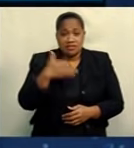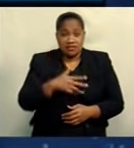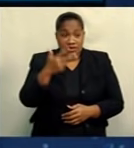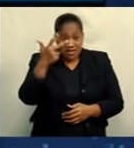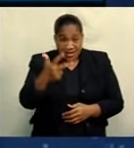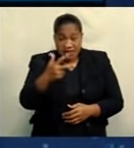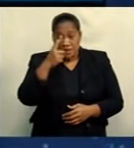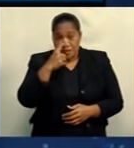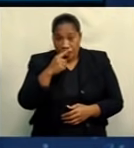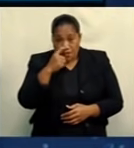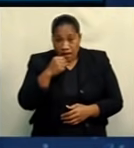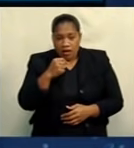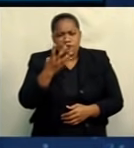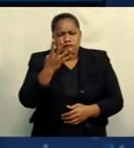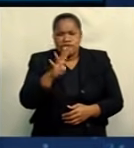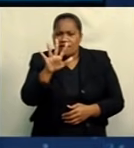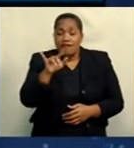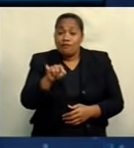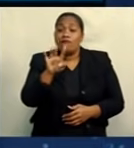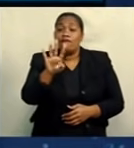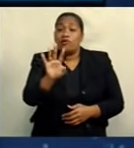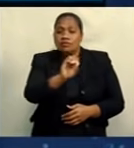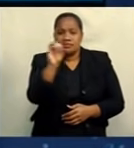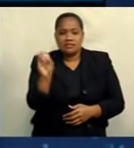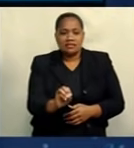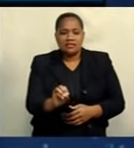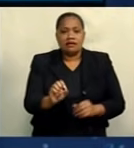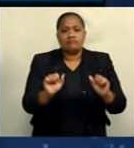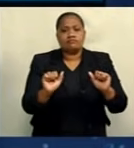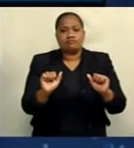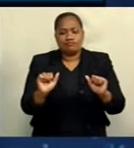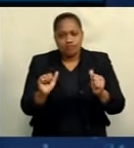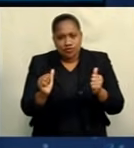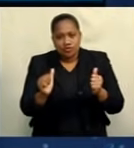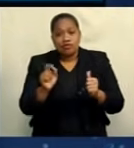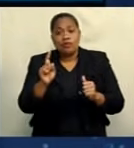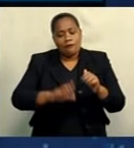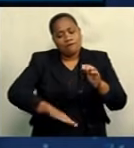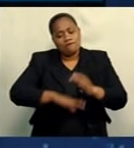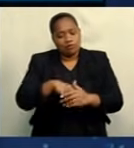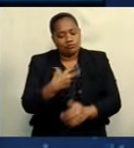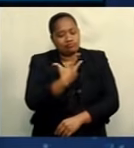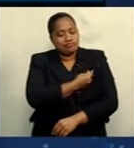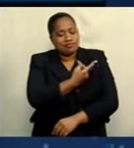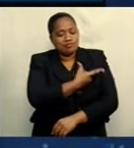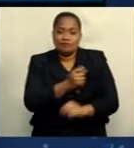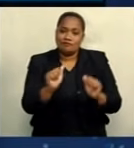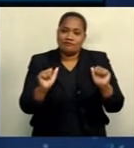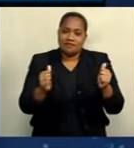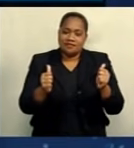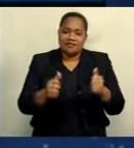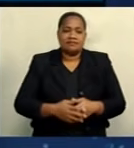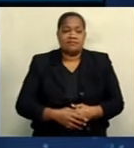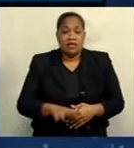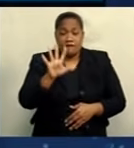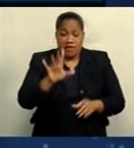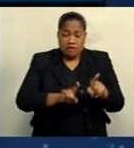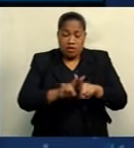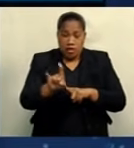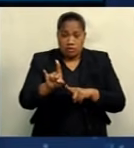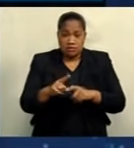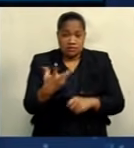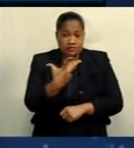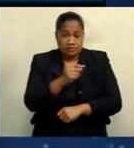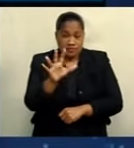266,608 people, or 45.4% of eligible Fijians, are now fully vaccinated. The 5 most vaccinated areas